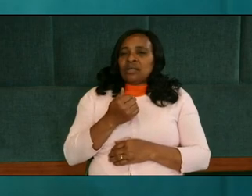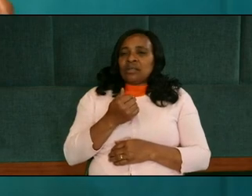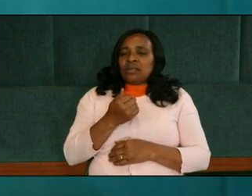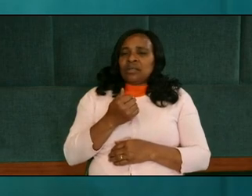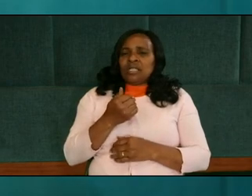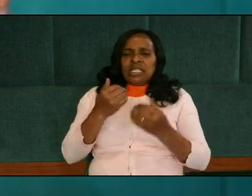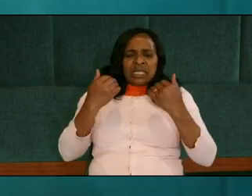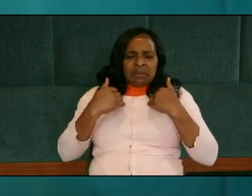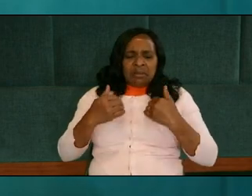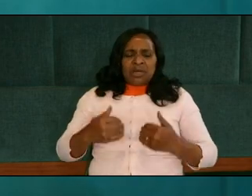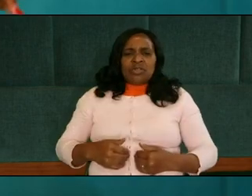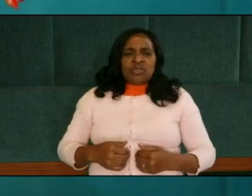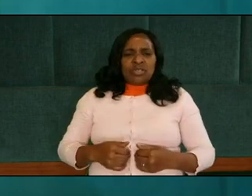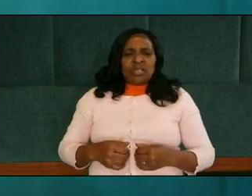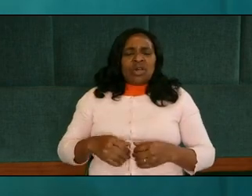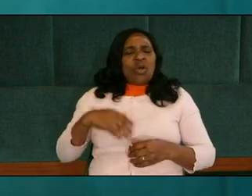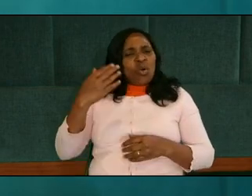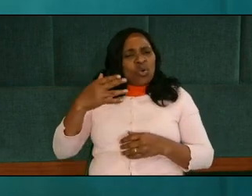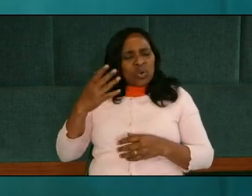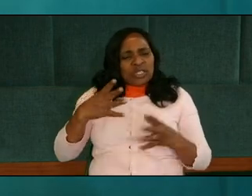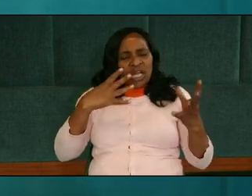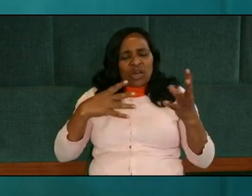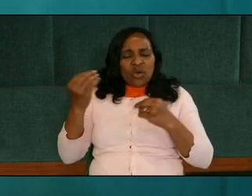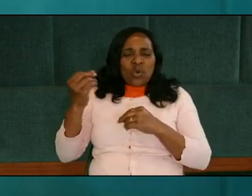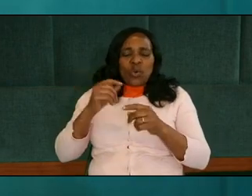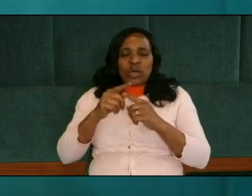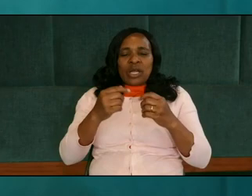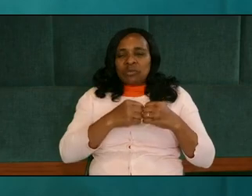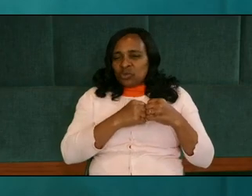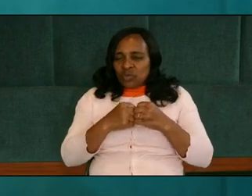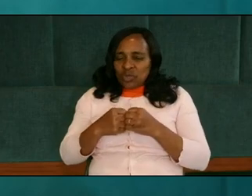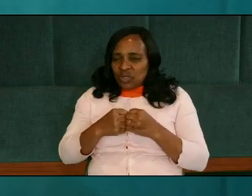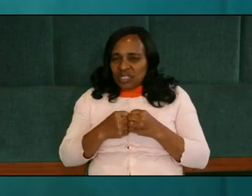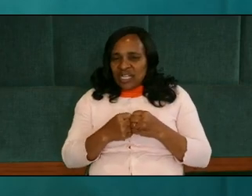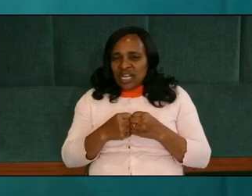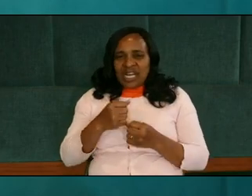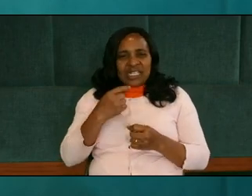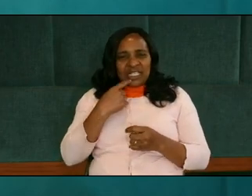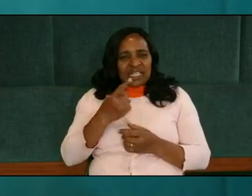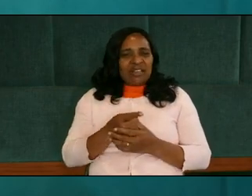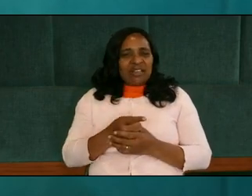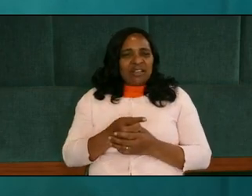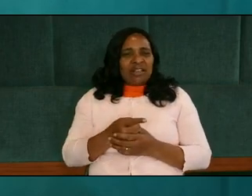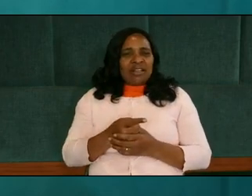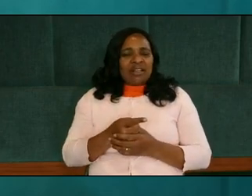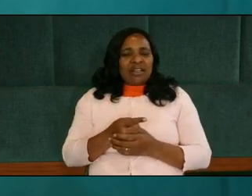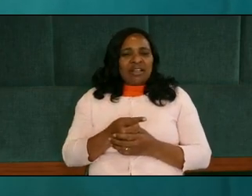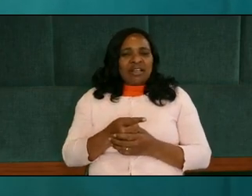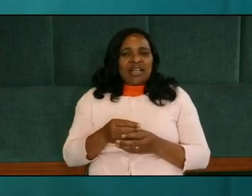the person that I often go to when I'm struggling, man, I think they'd give me a D.